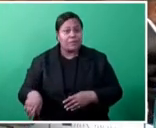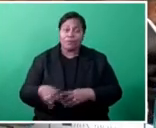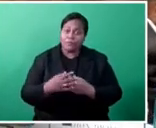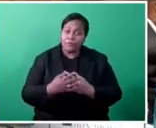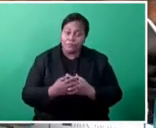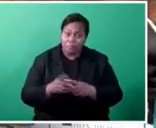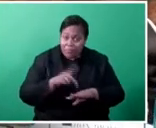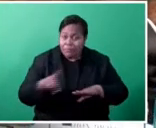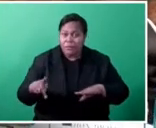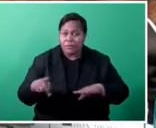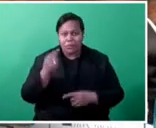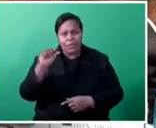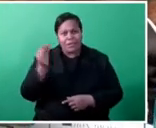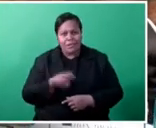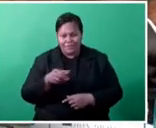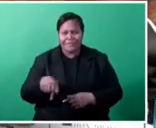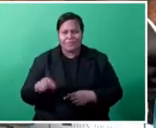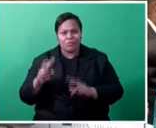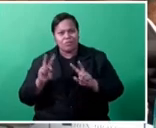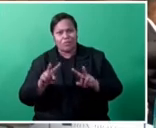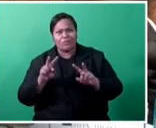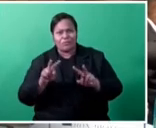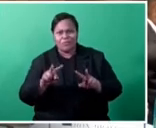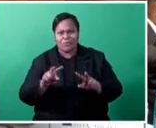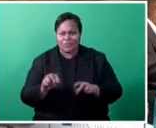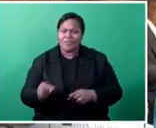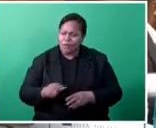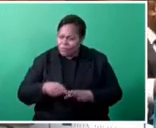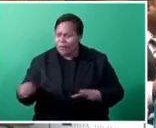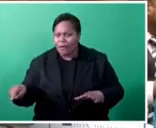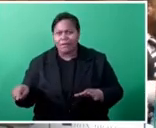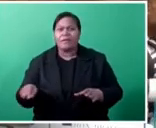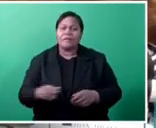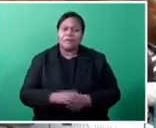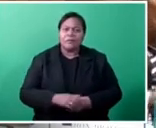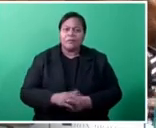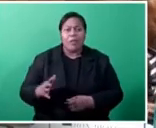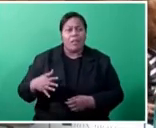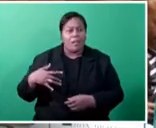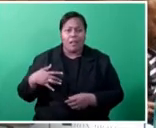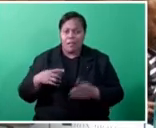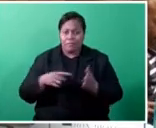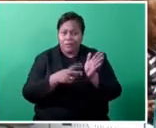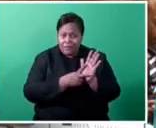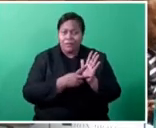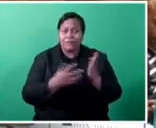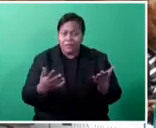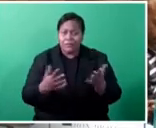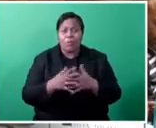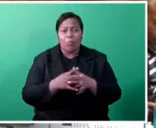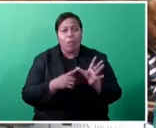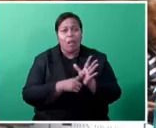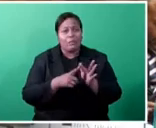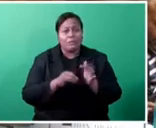gallery, and to the people of Fiji watching through various forms of media, be it through live TV, Walisi platform, or through the internet live